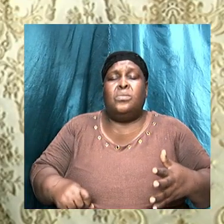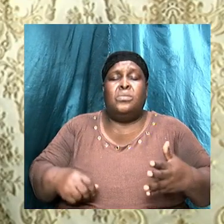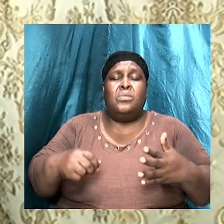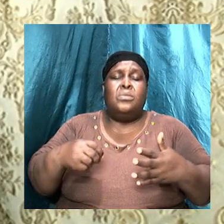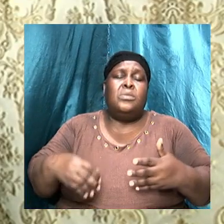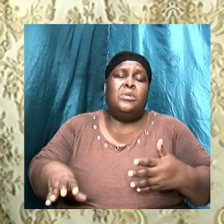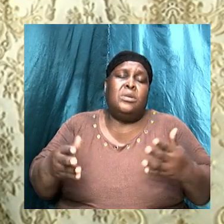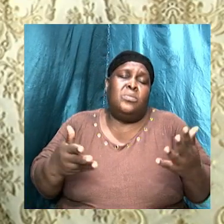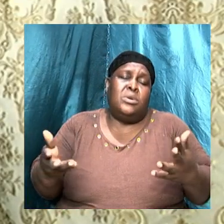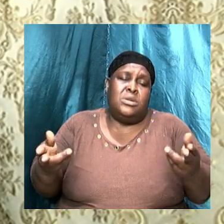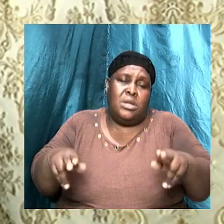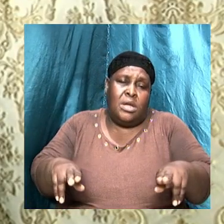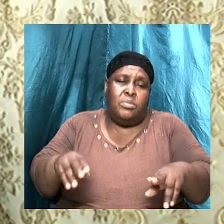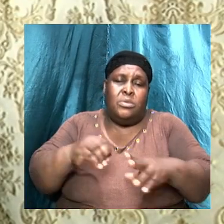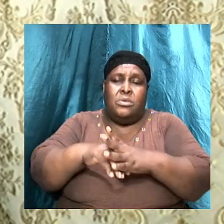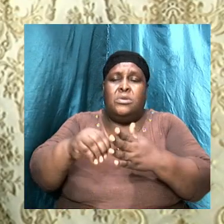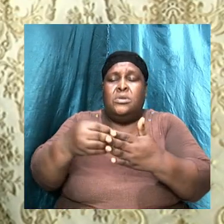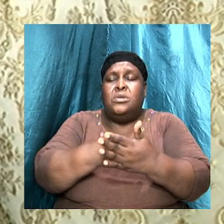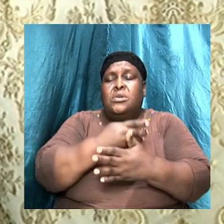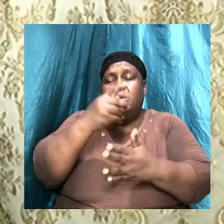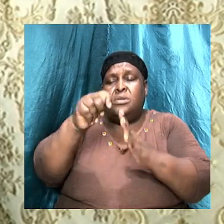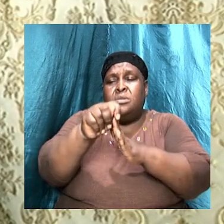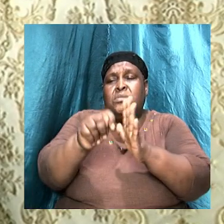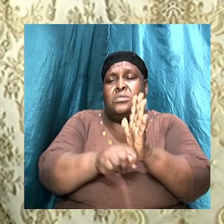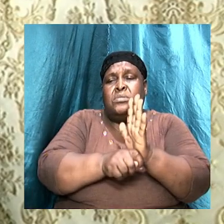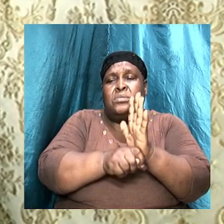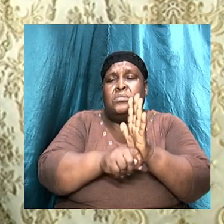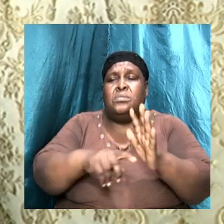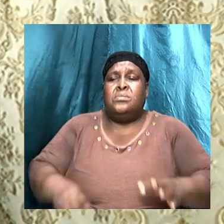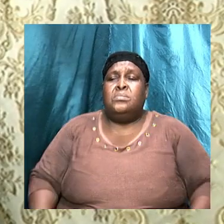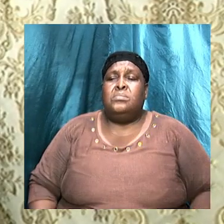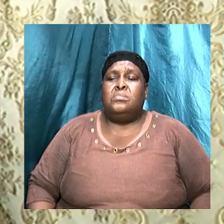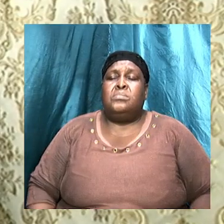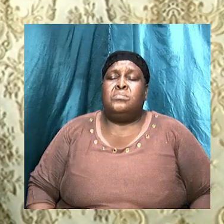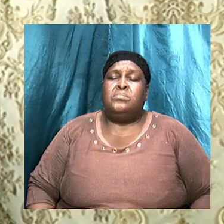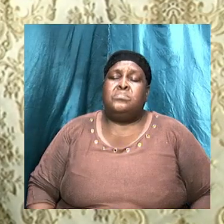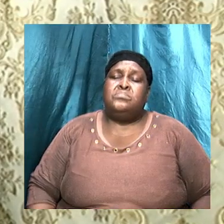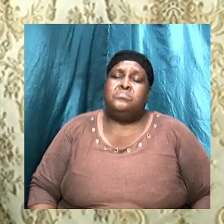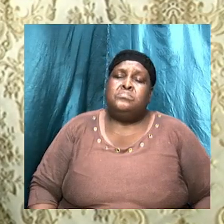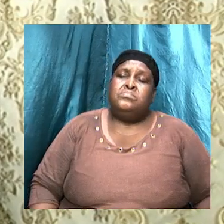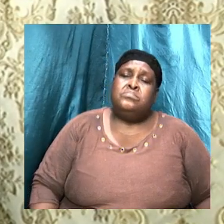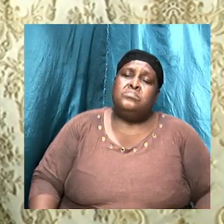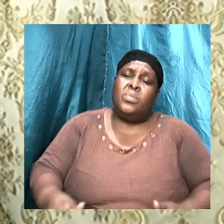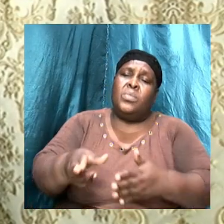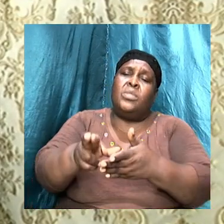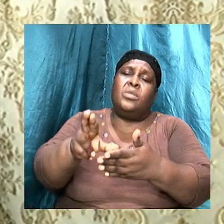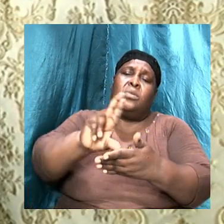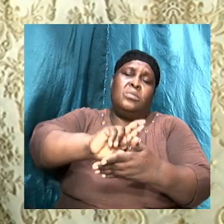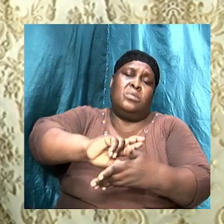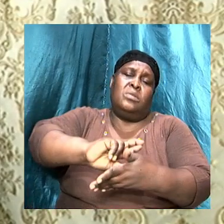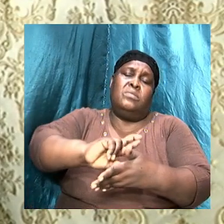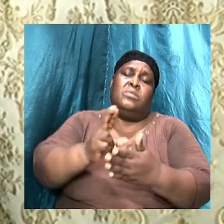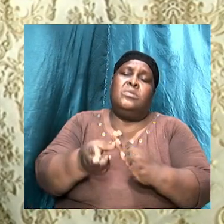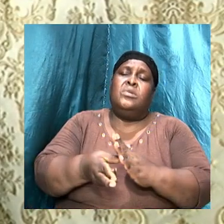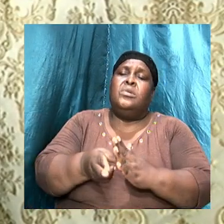in the New Testament. But just to recap for those who are just joining and for those who miss